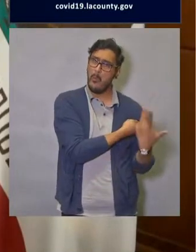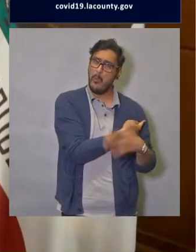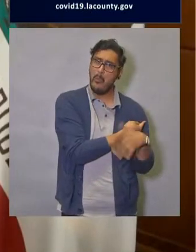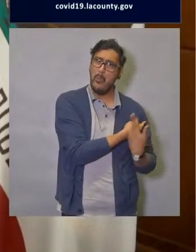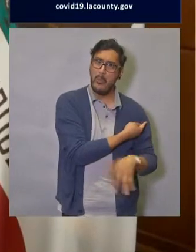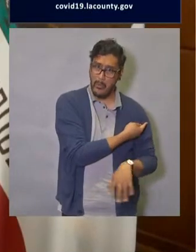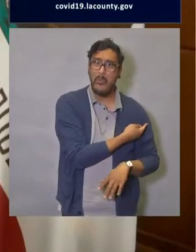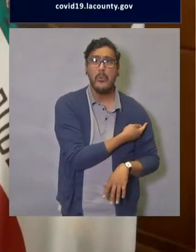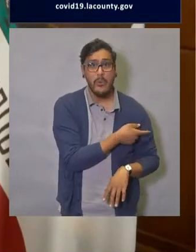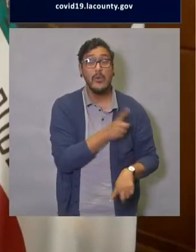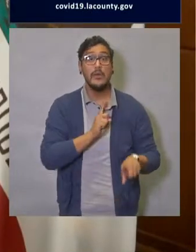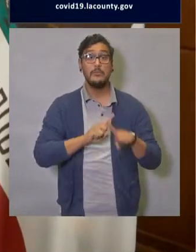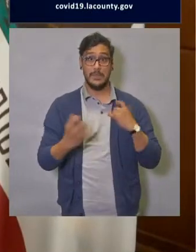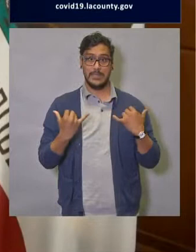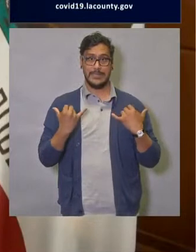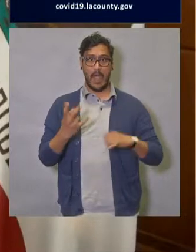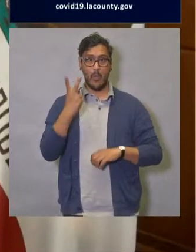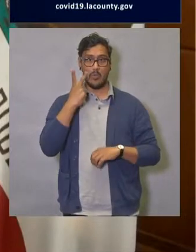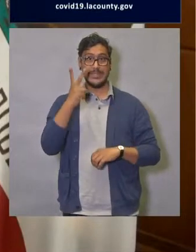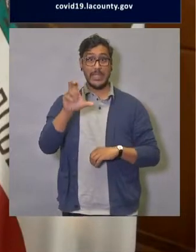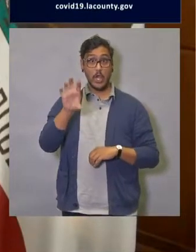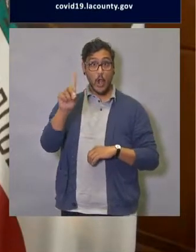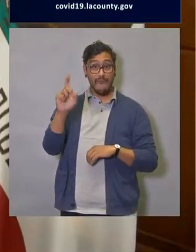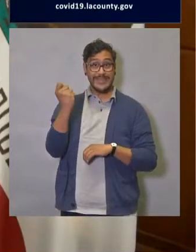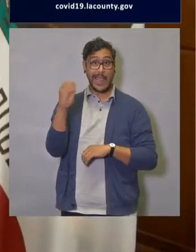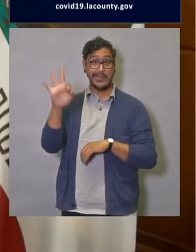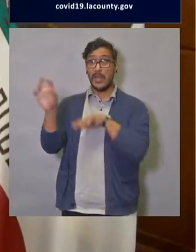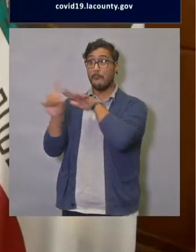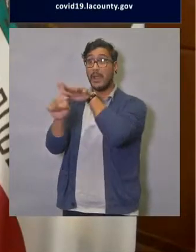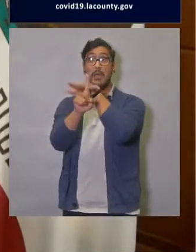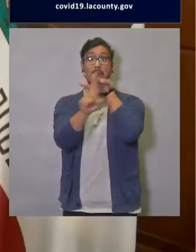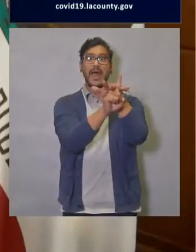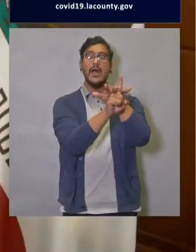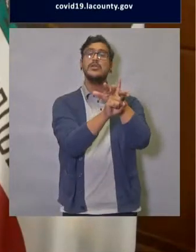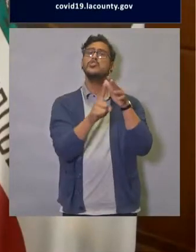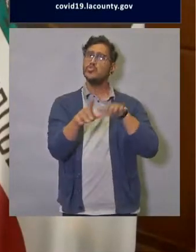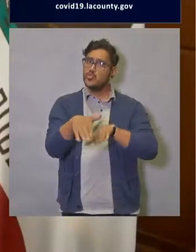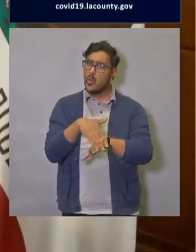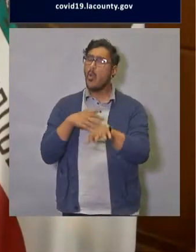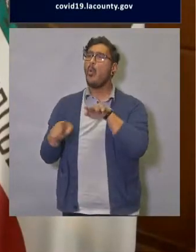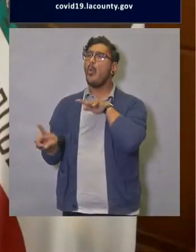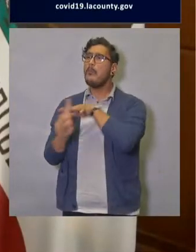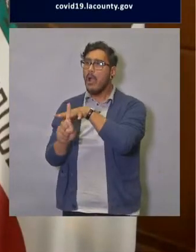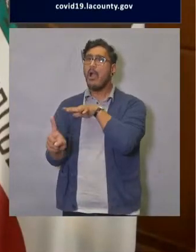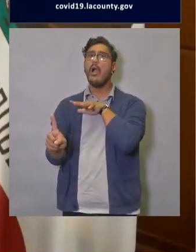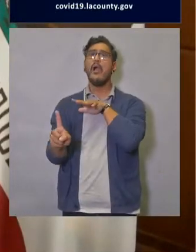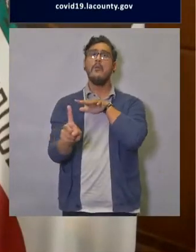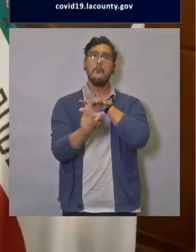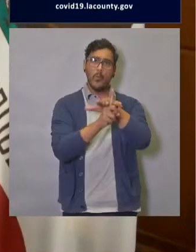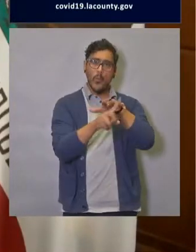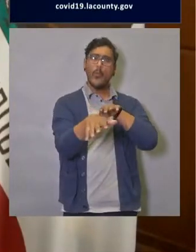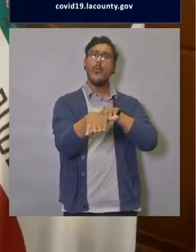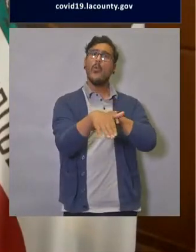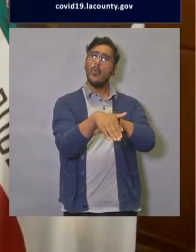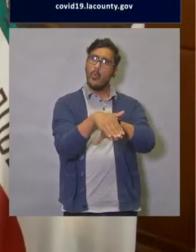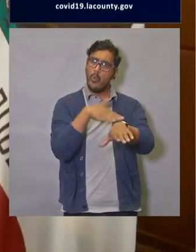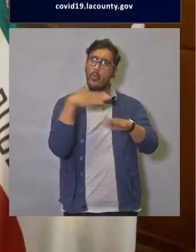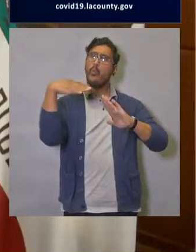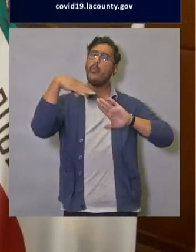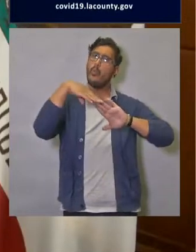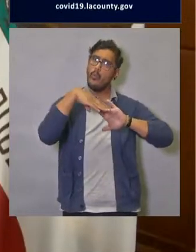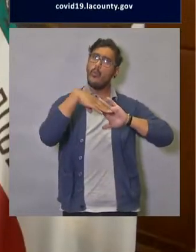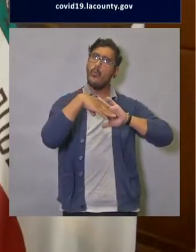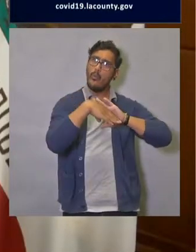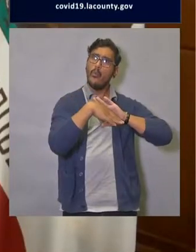we're starting to see a decrease in COVID cases and deaths. But we can't lose sight of how many people are still dying each and